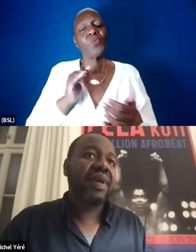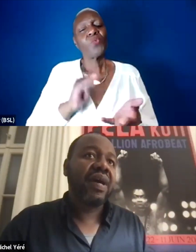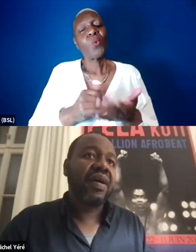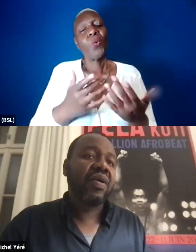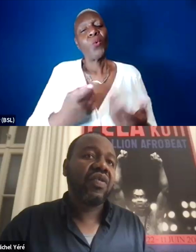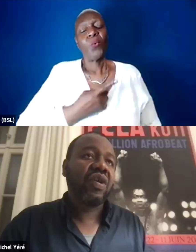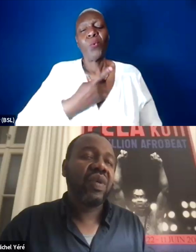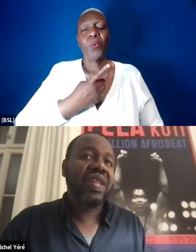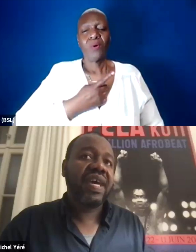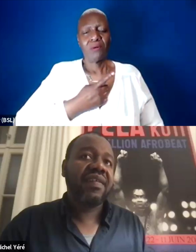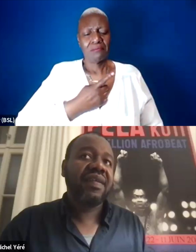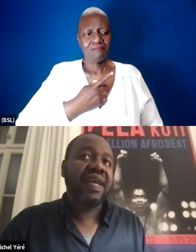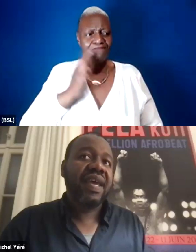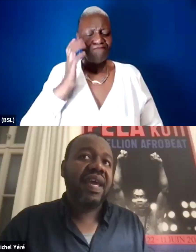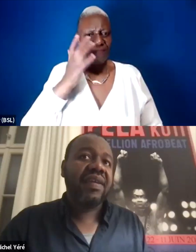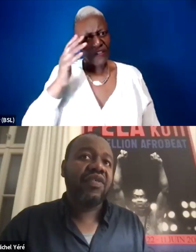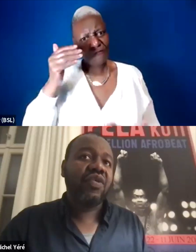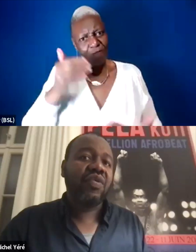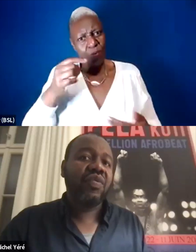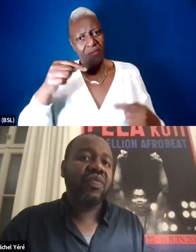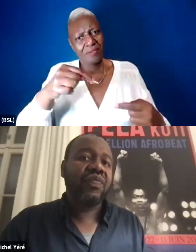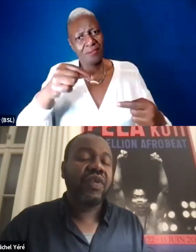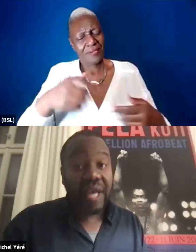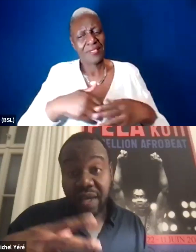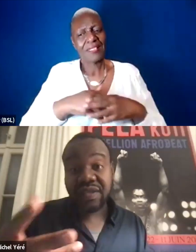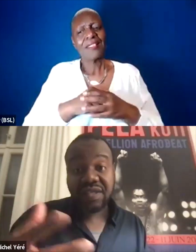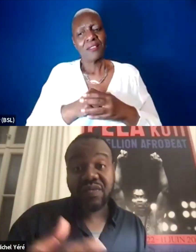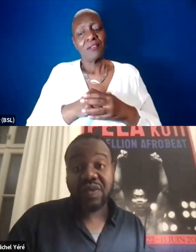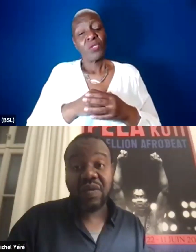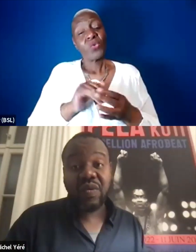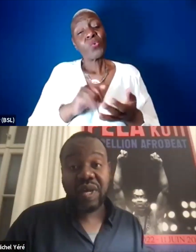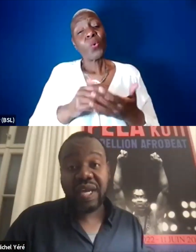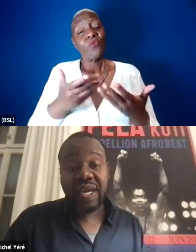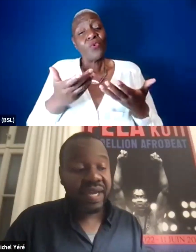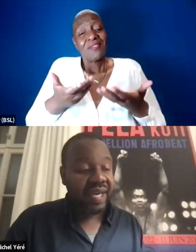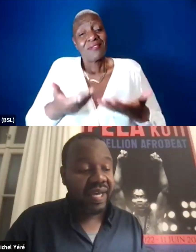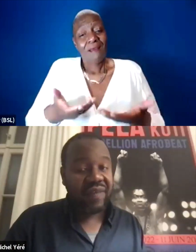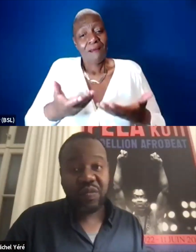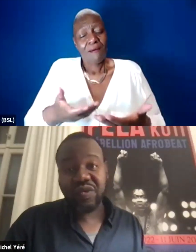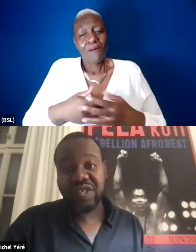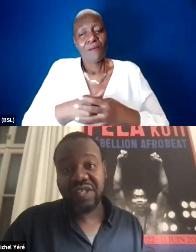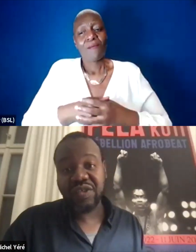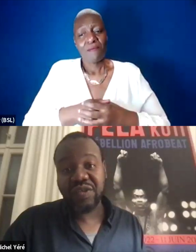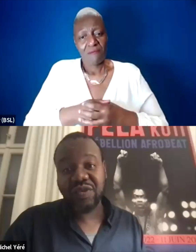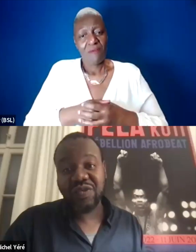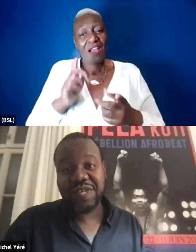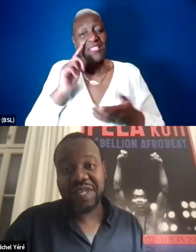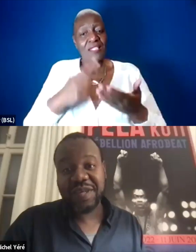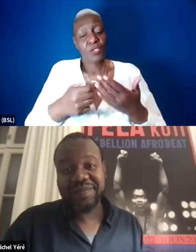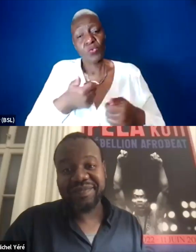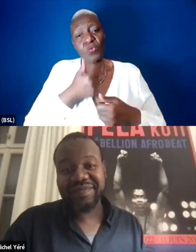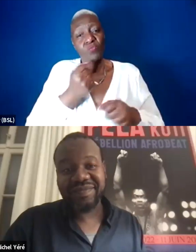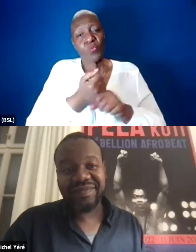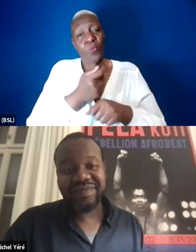quite concerned with that. And so for now, this is the way I have approached the issue, so to